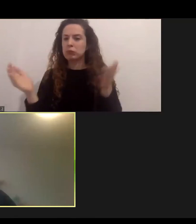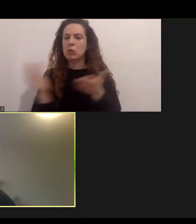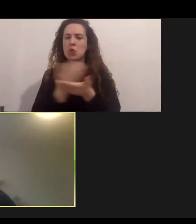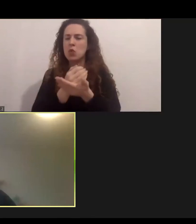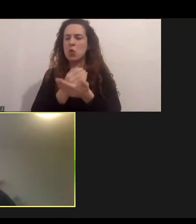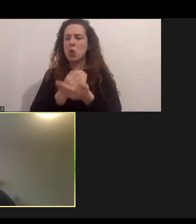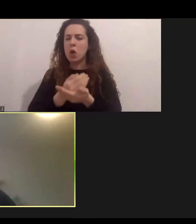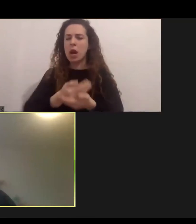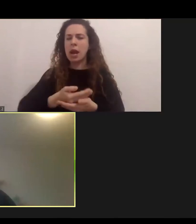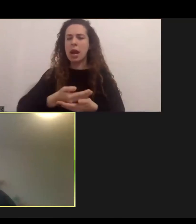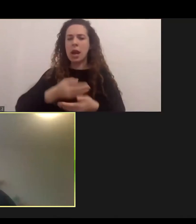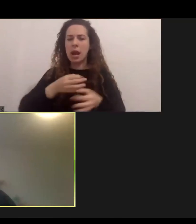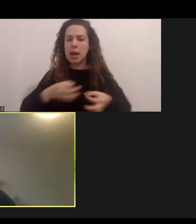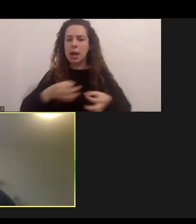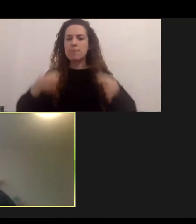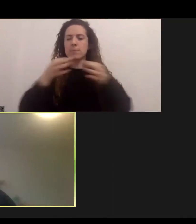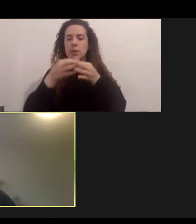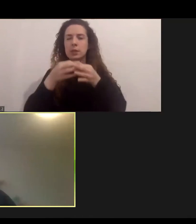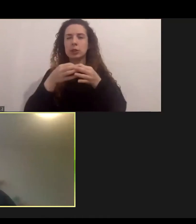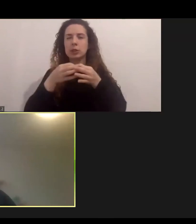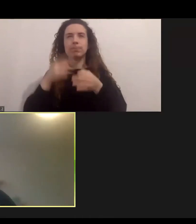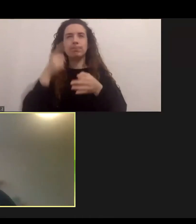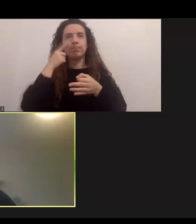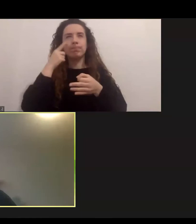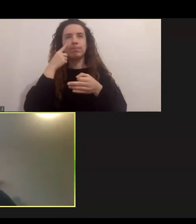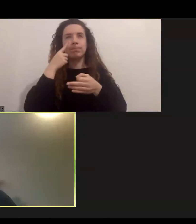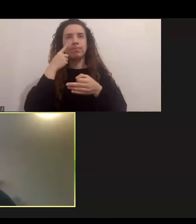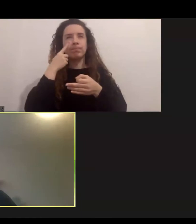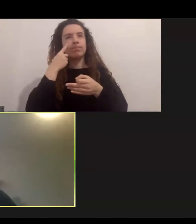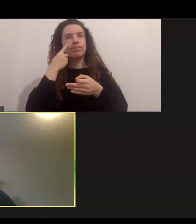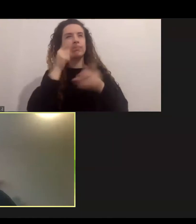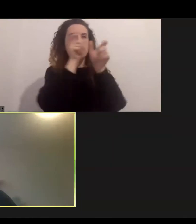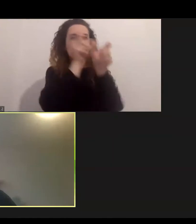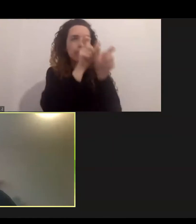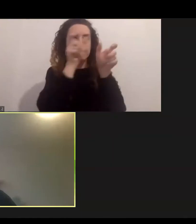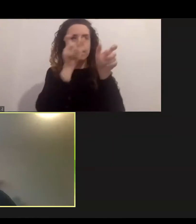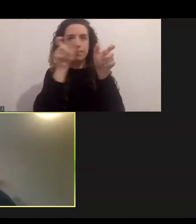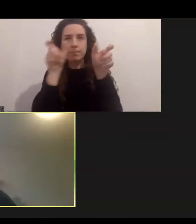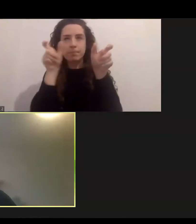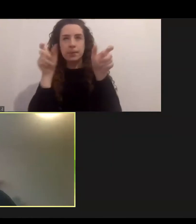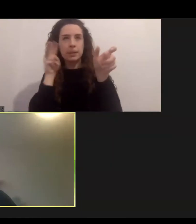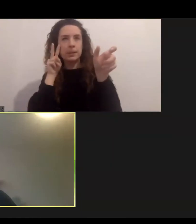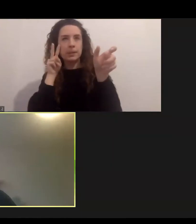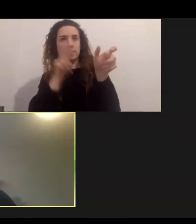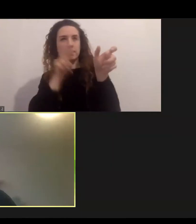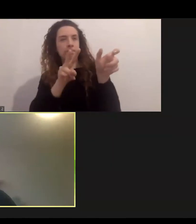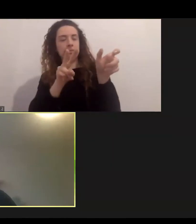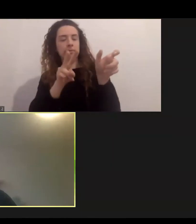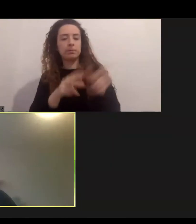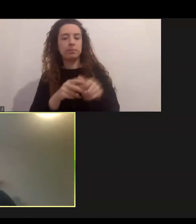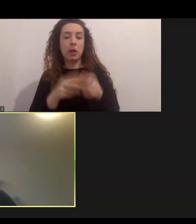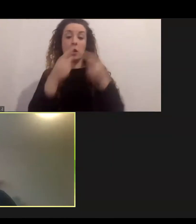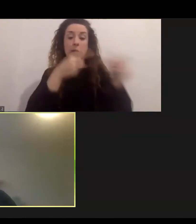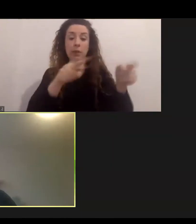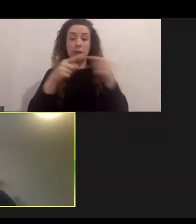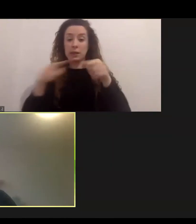some documents, maybe it's a bit hard for me to read